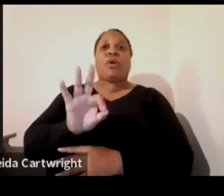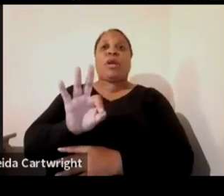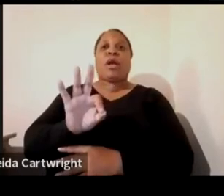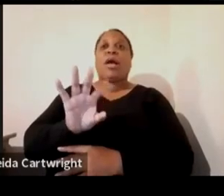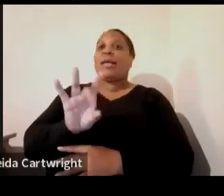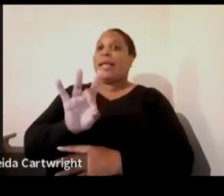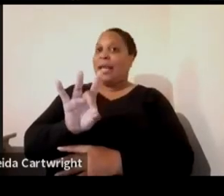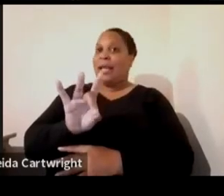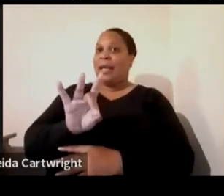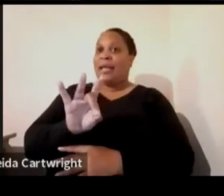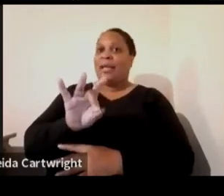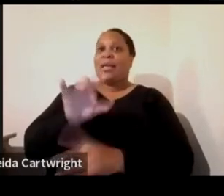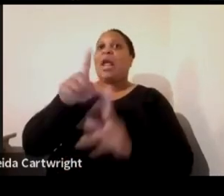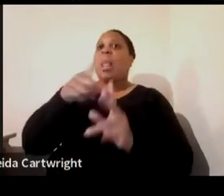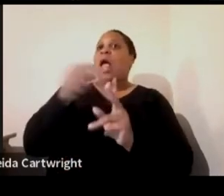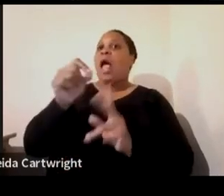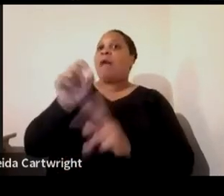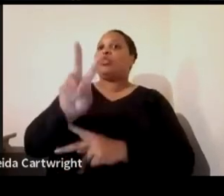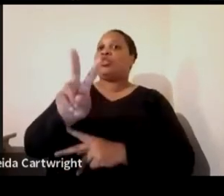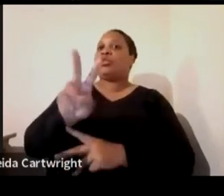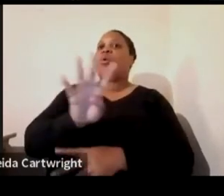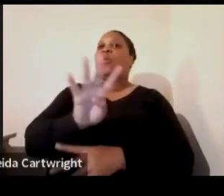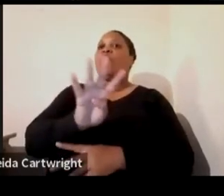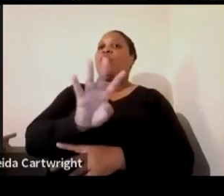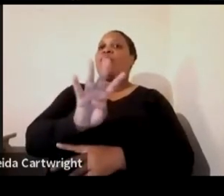444-2498, option 2.